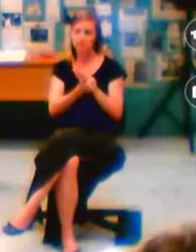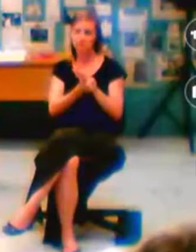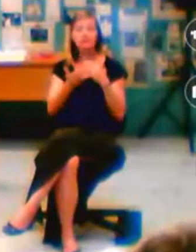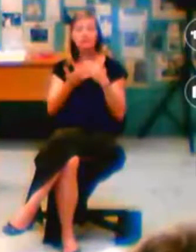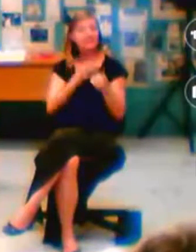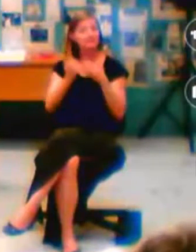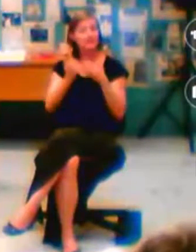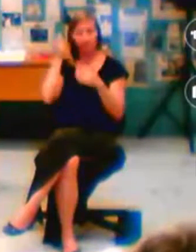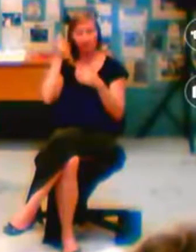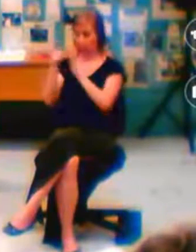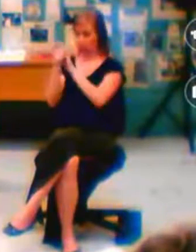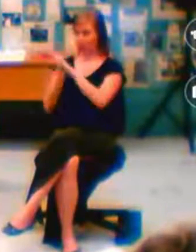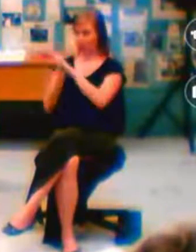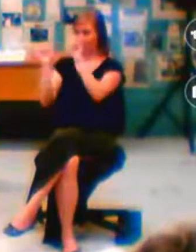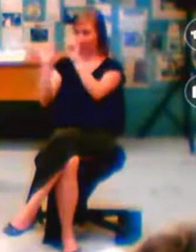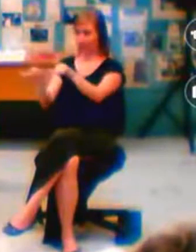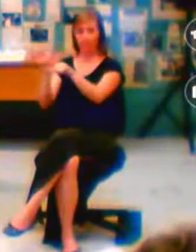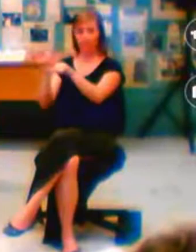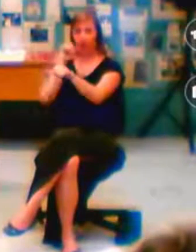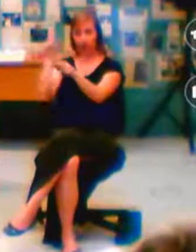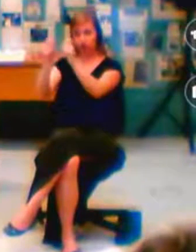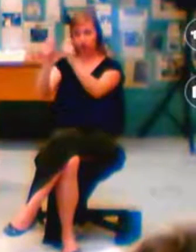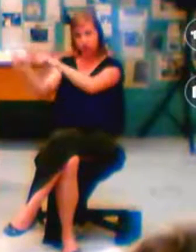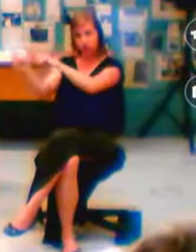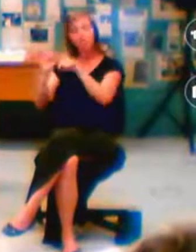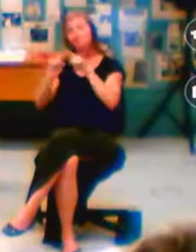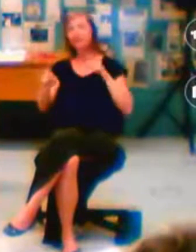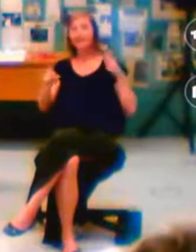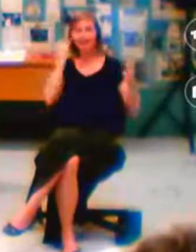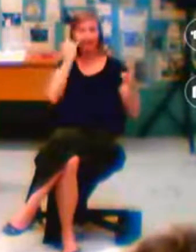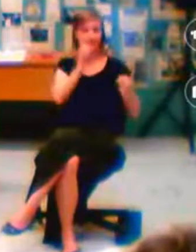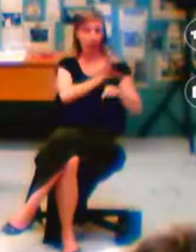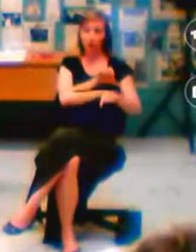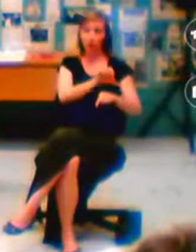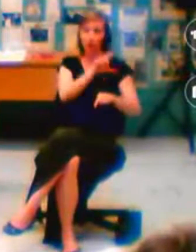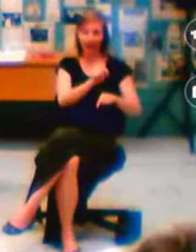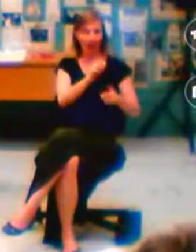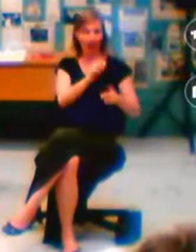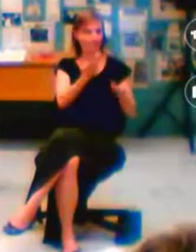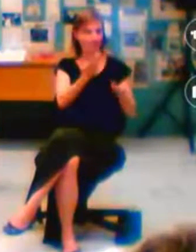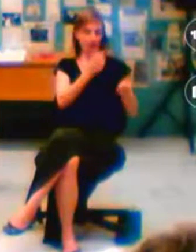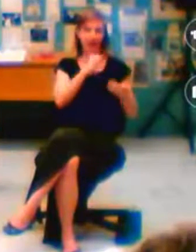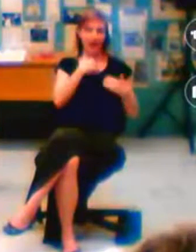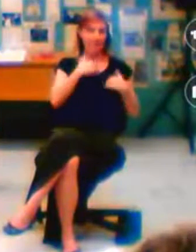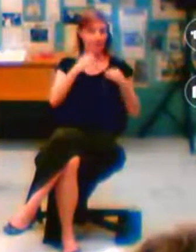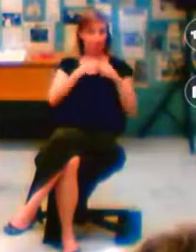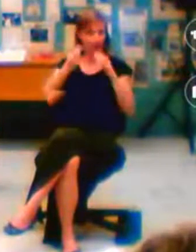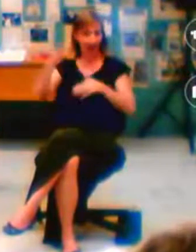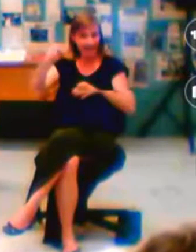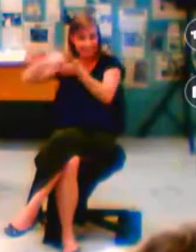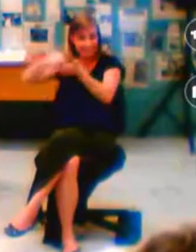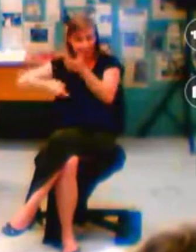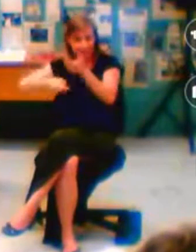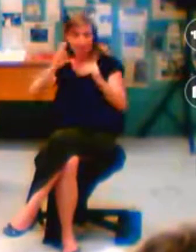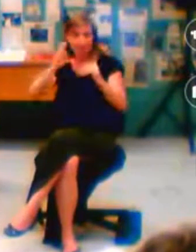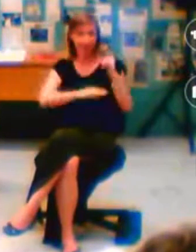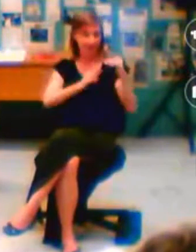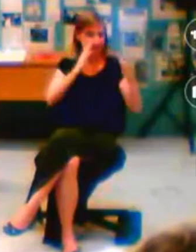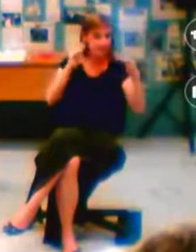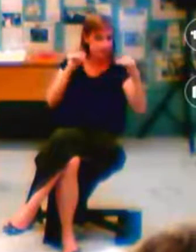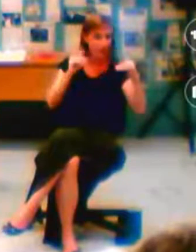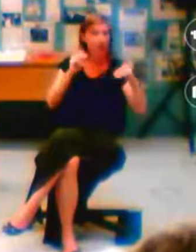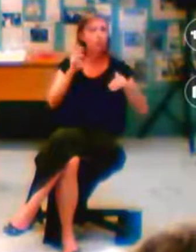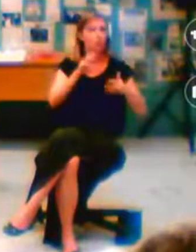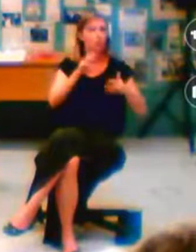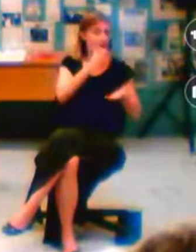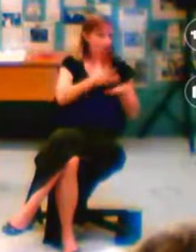The thing you have to, again, I'm broken record by now, not much in the way of protection is in the amendment for you. Even if the statutes